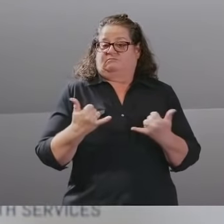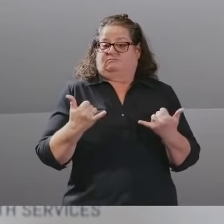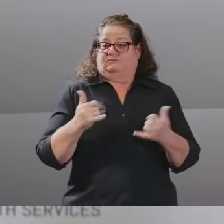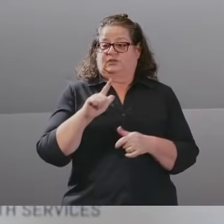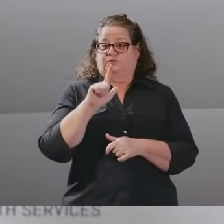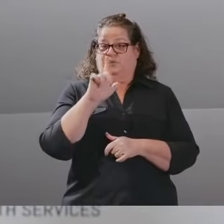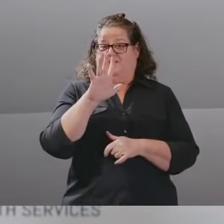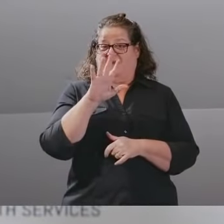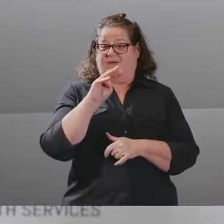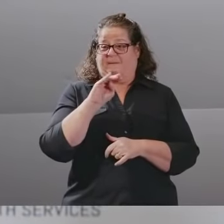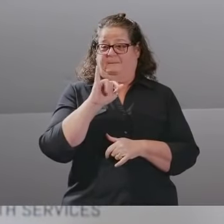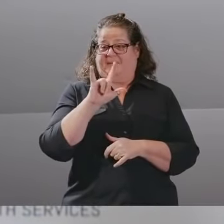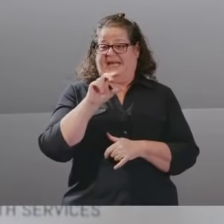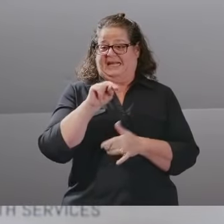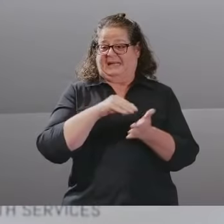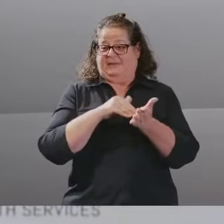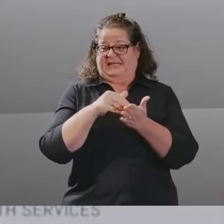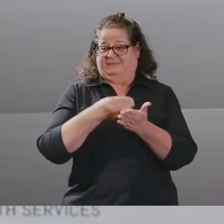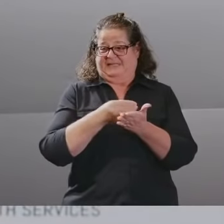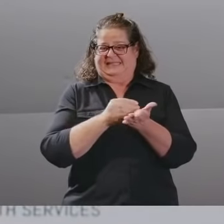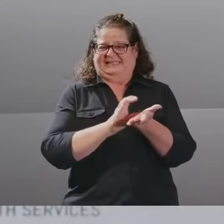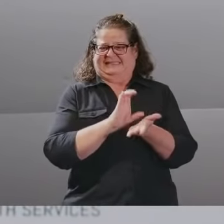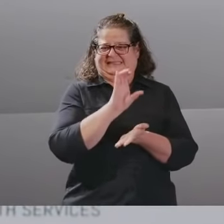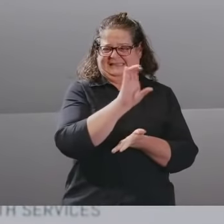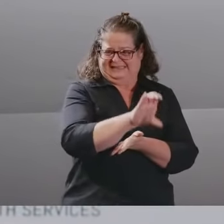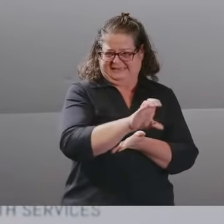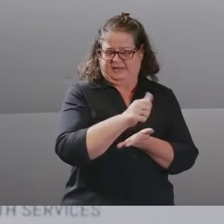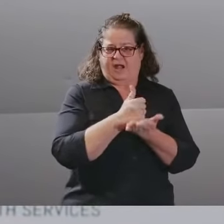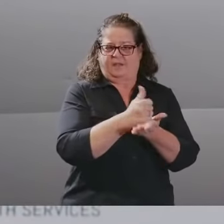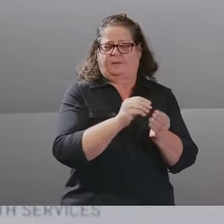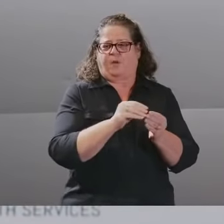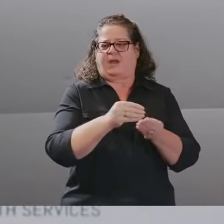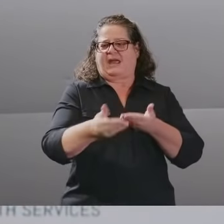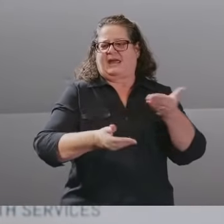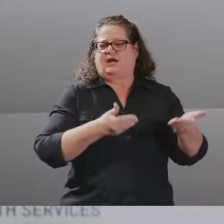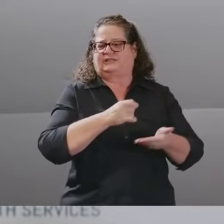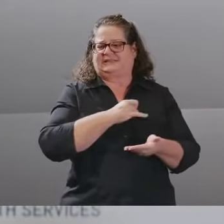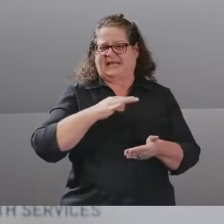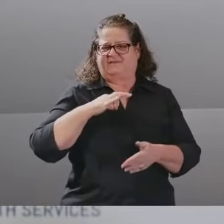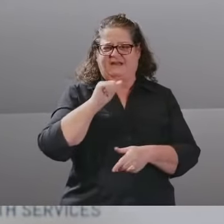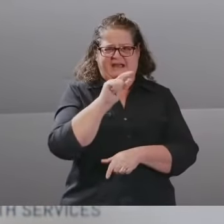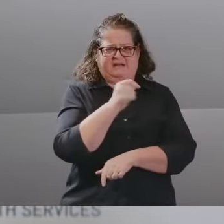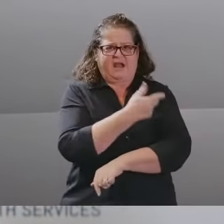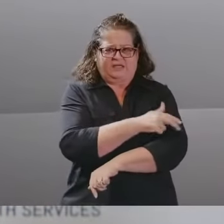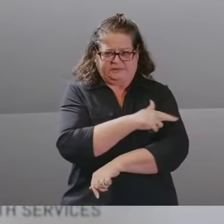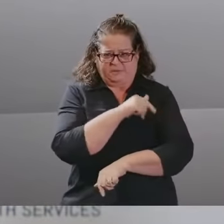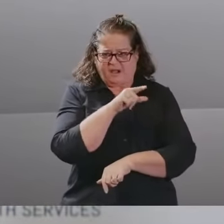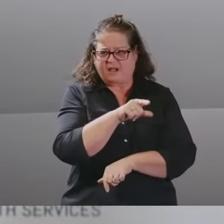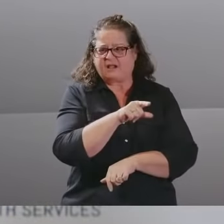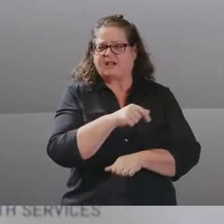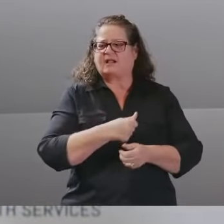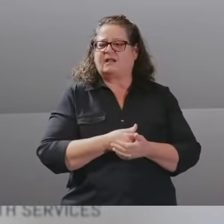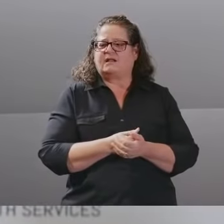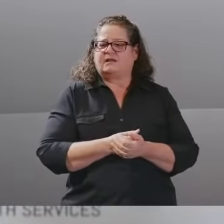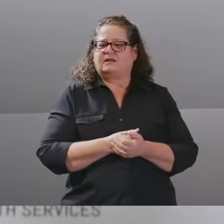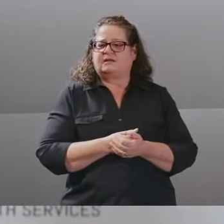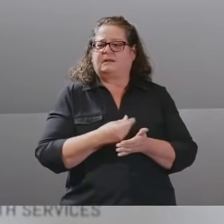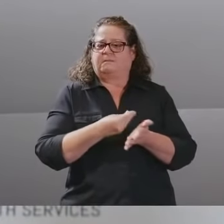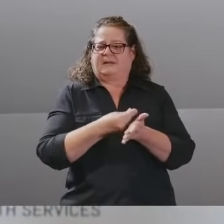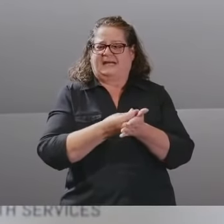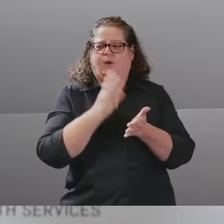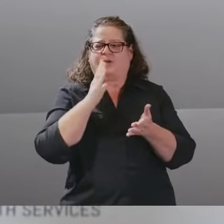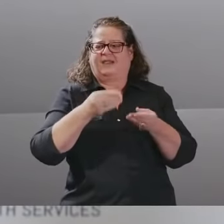to boost and support staffing at our hospitals. These dollars can pay for higher staff